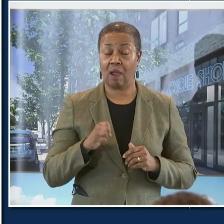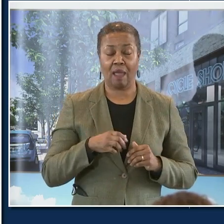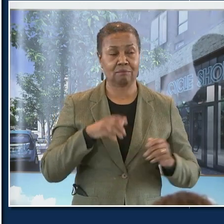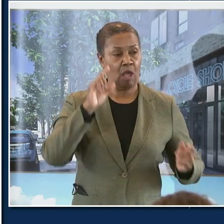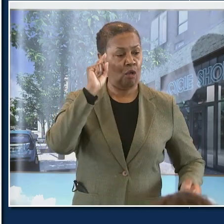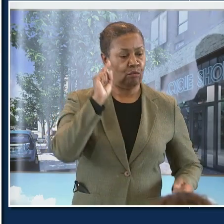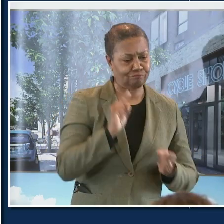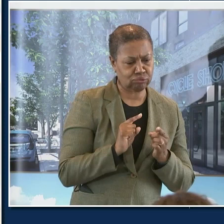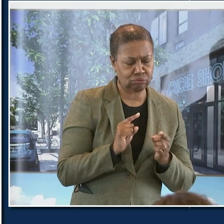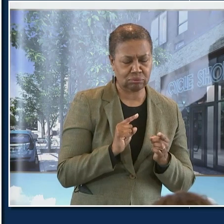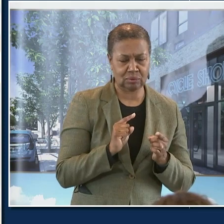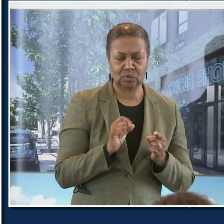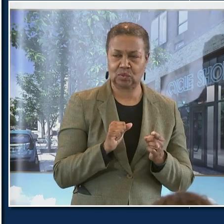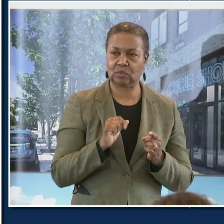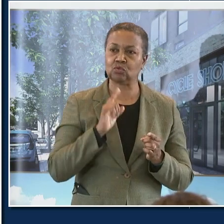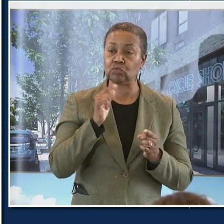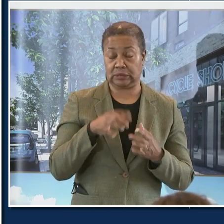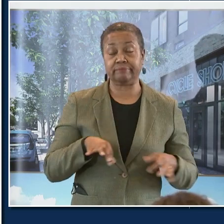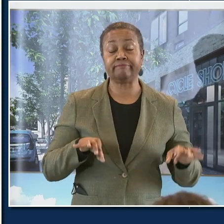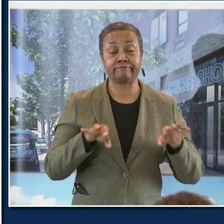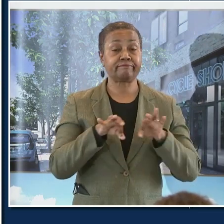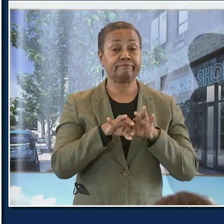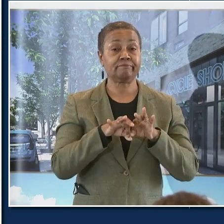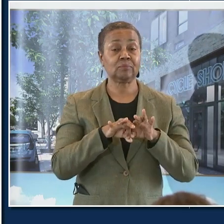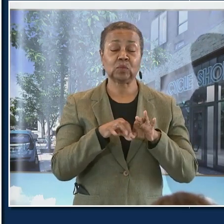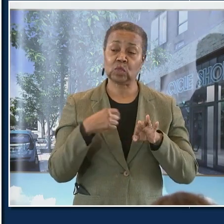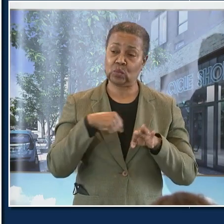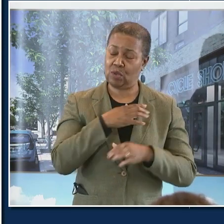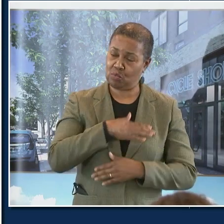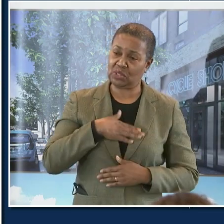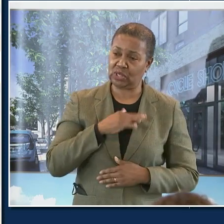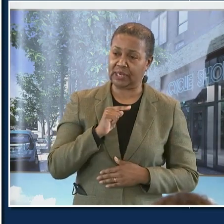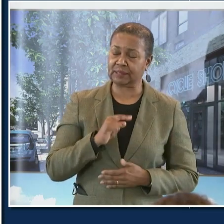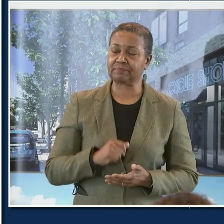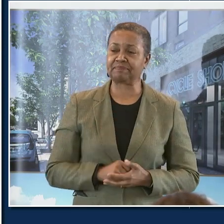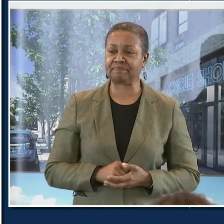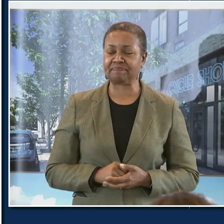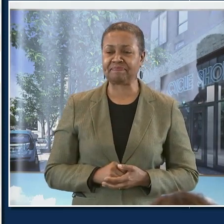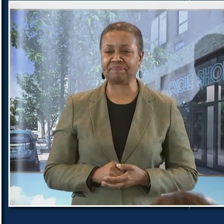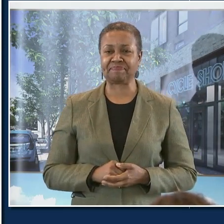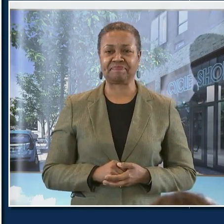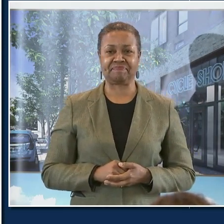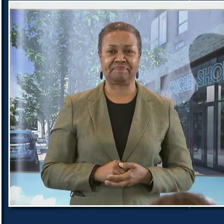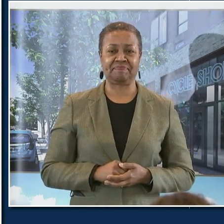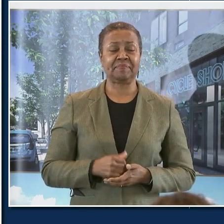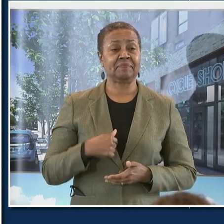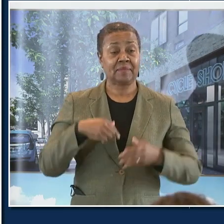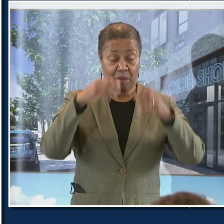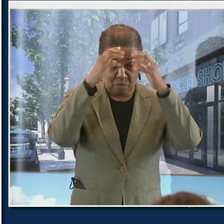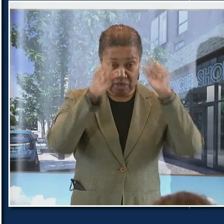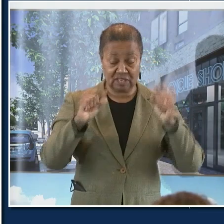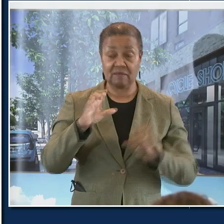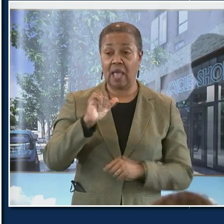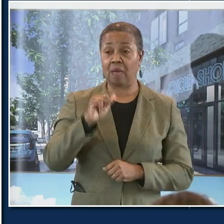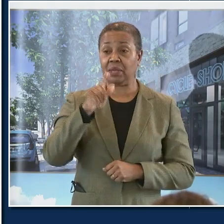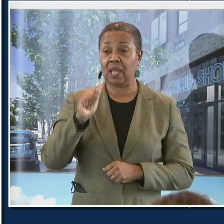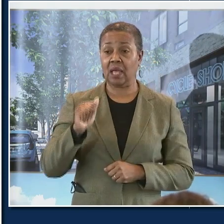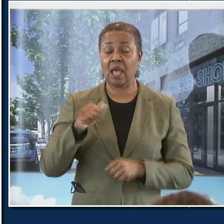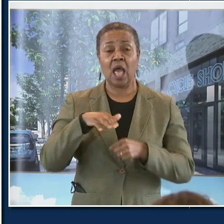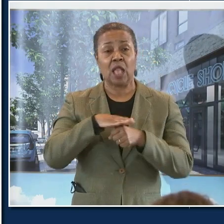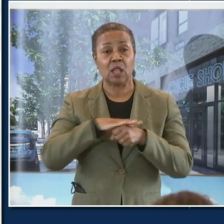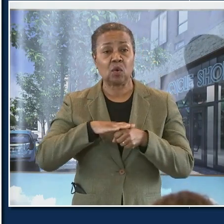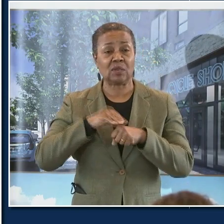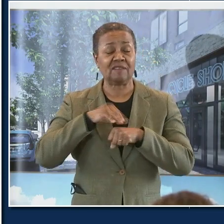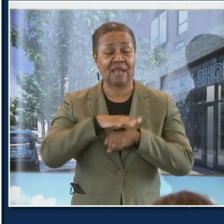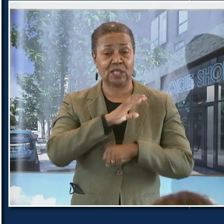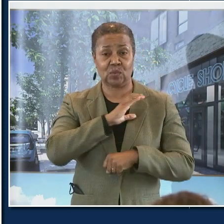crime, so it's a big deal, and we really appreciate it. I'm the president of ABLA, the Local